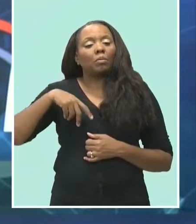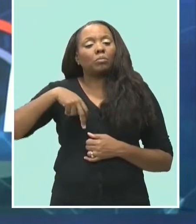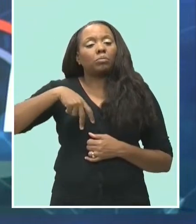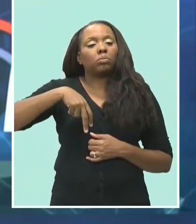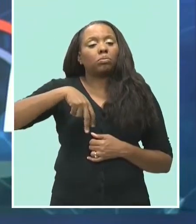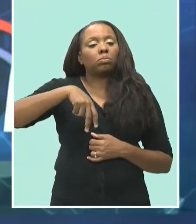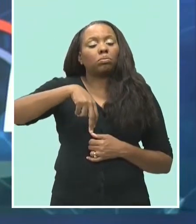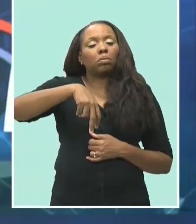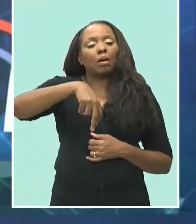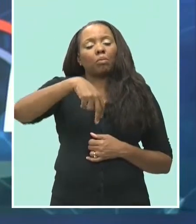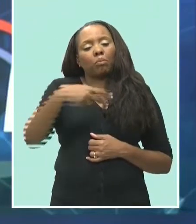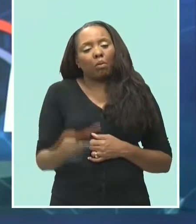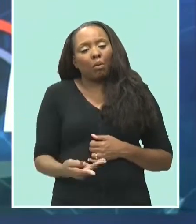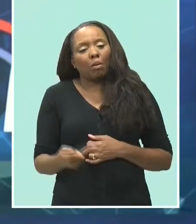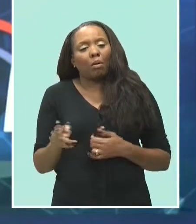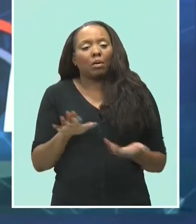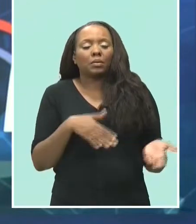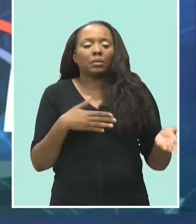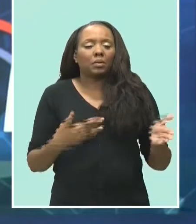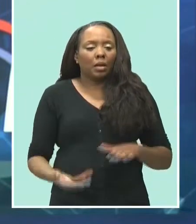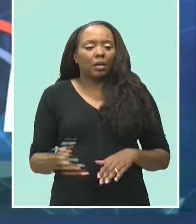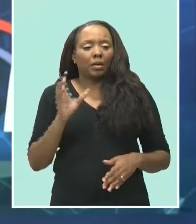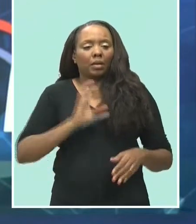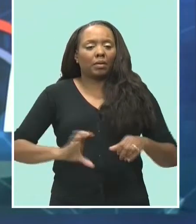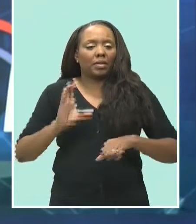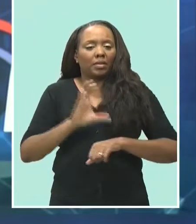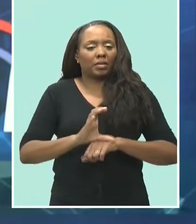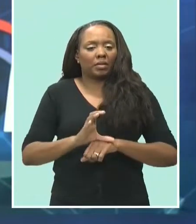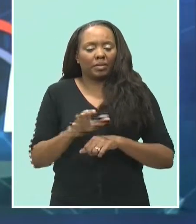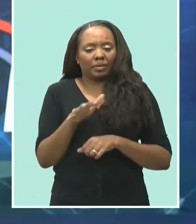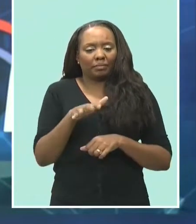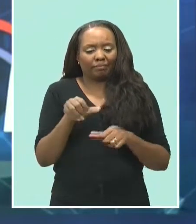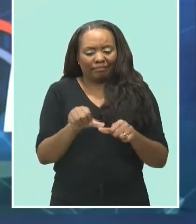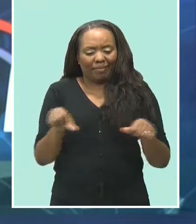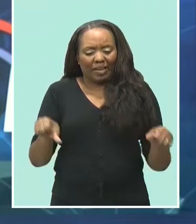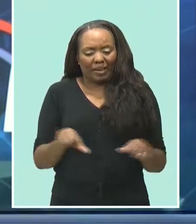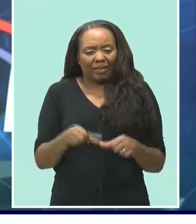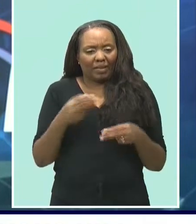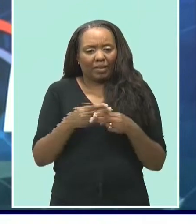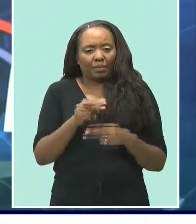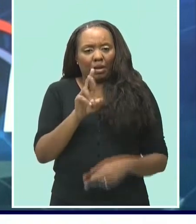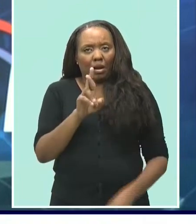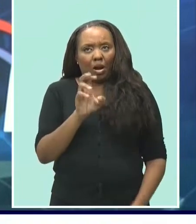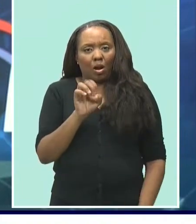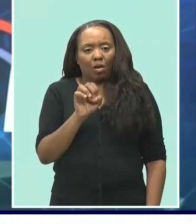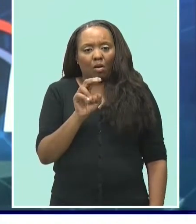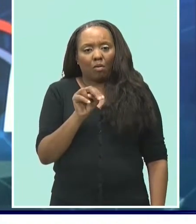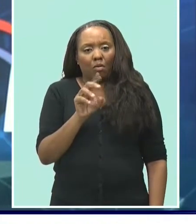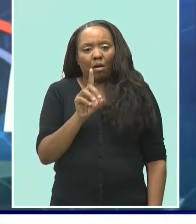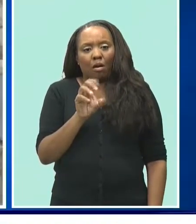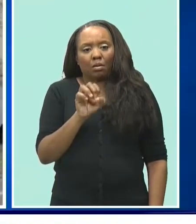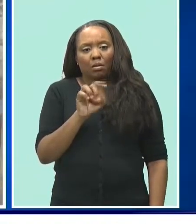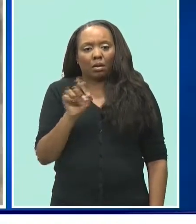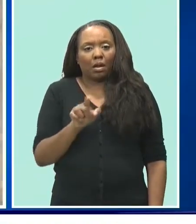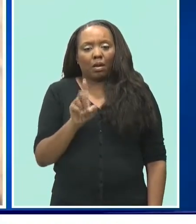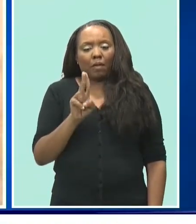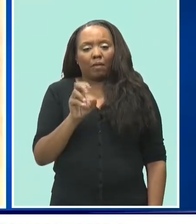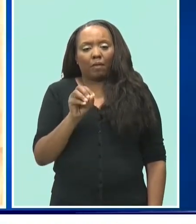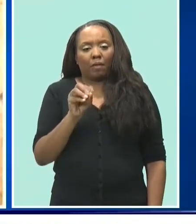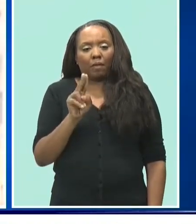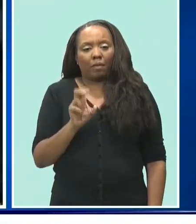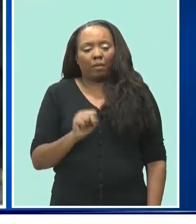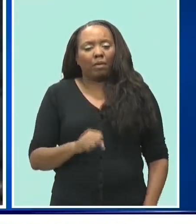An unidentified man collapsed and died on Rendezvous Hill, Christchurch today. According to police, the incident was reported by